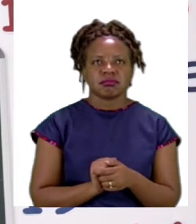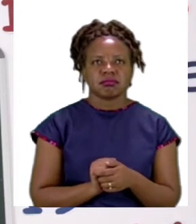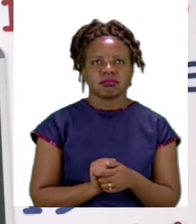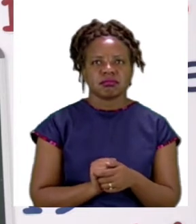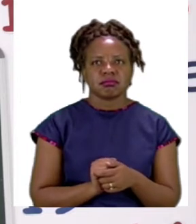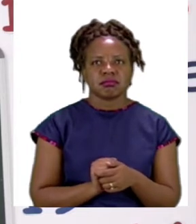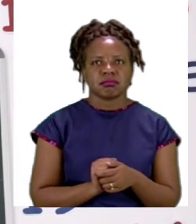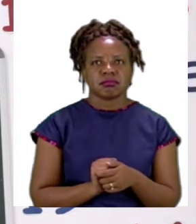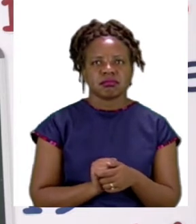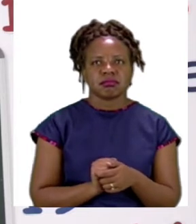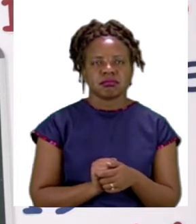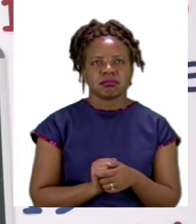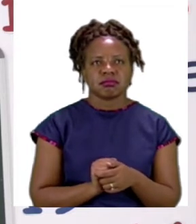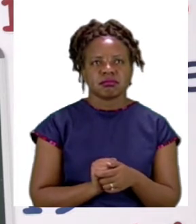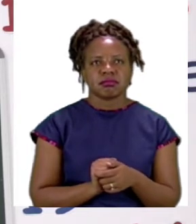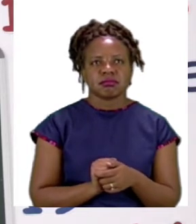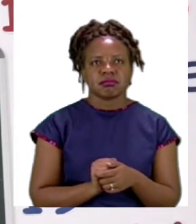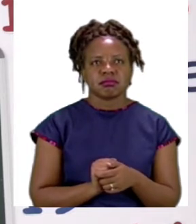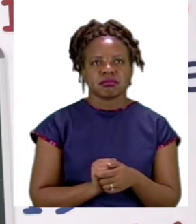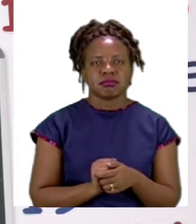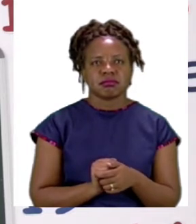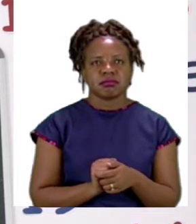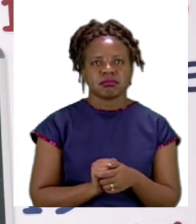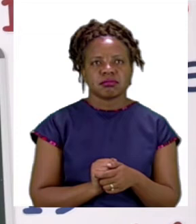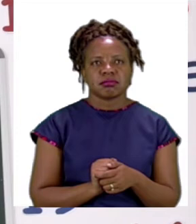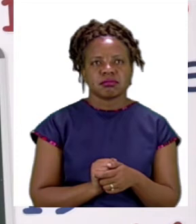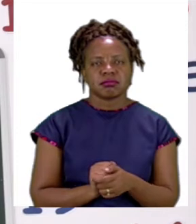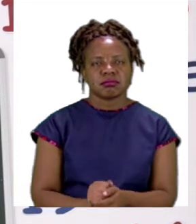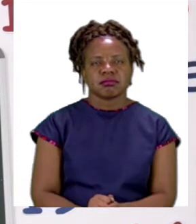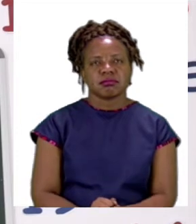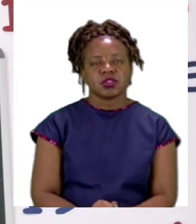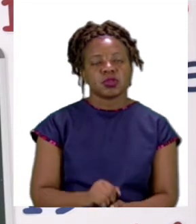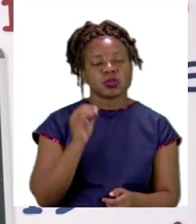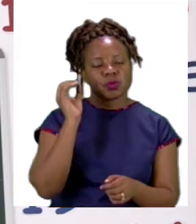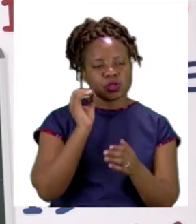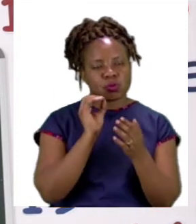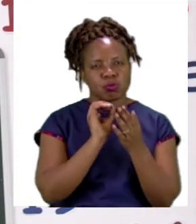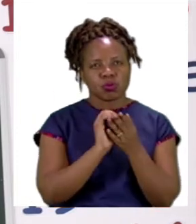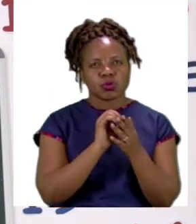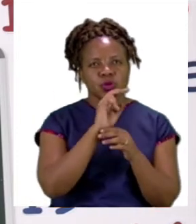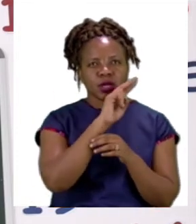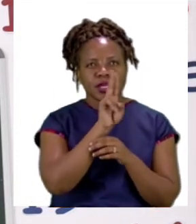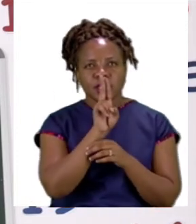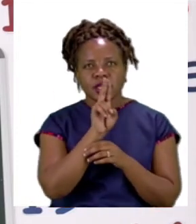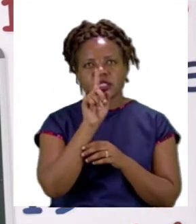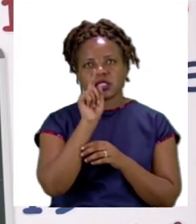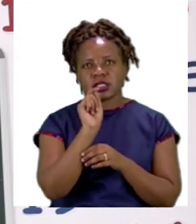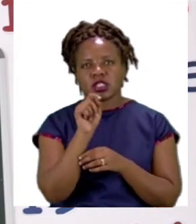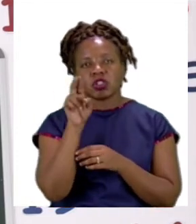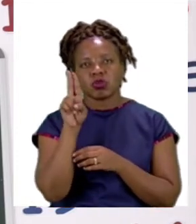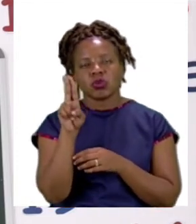on top of your numbers so that you can remember where the place value is. And then after that, you can take a look at